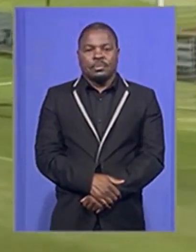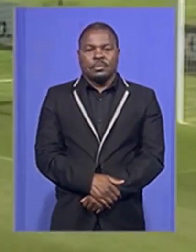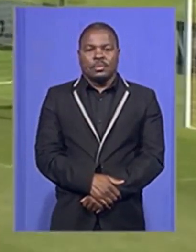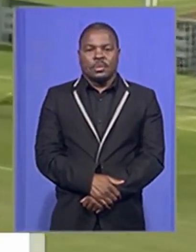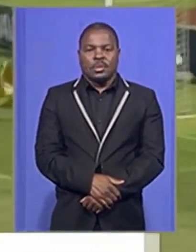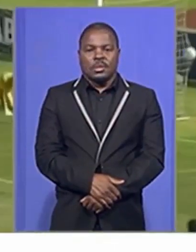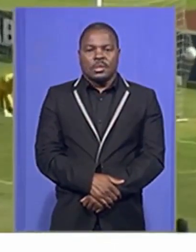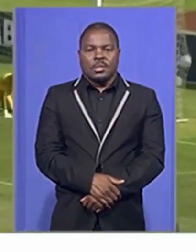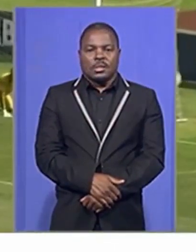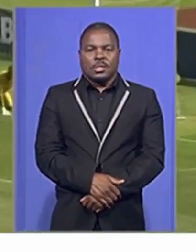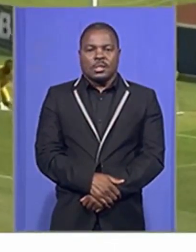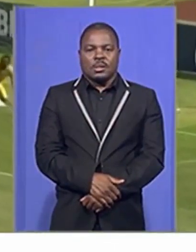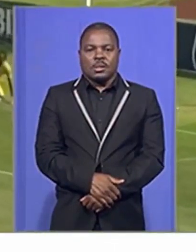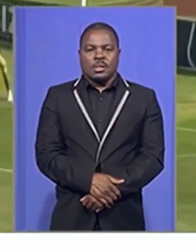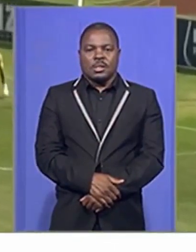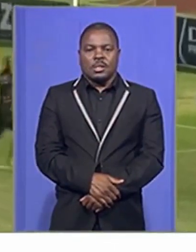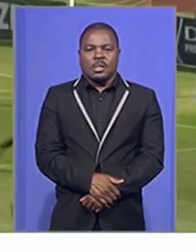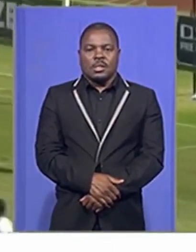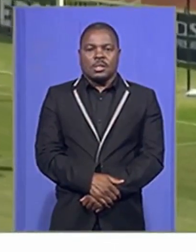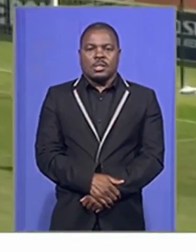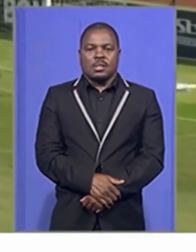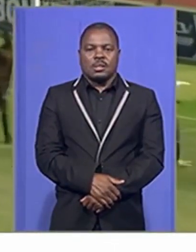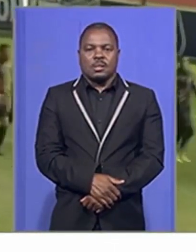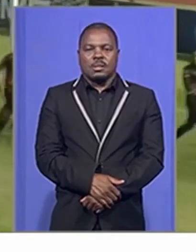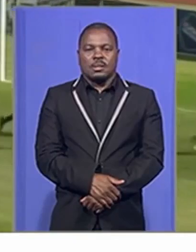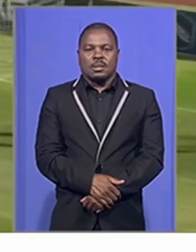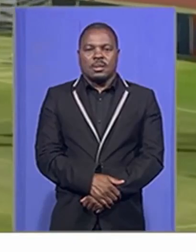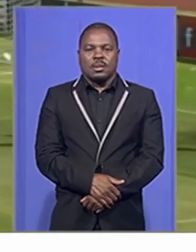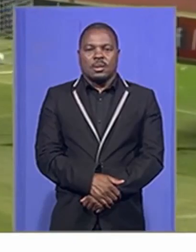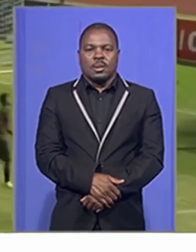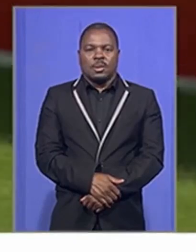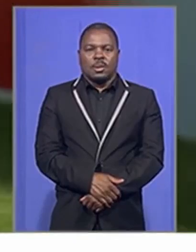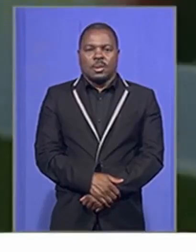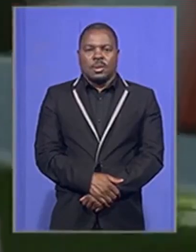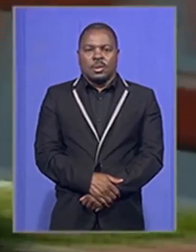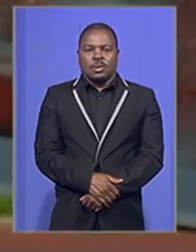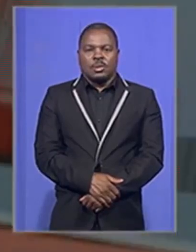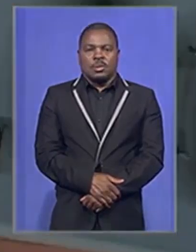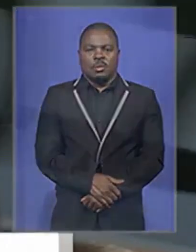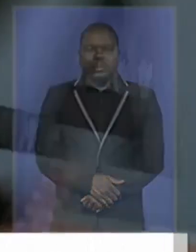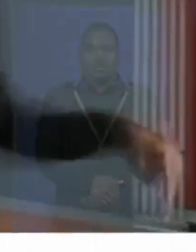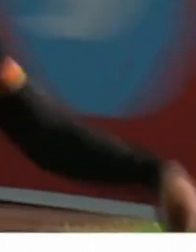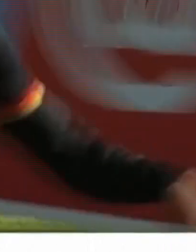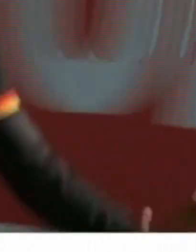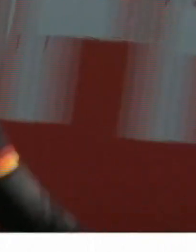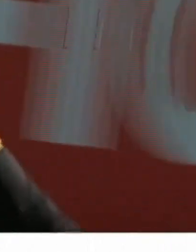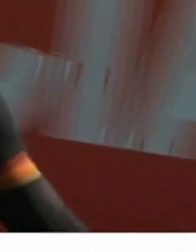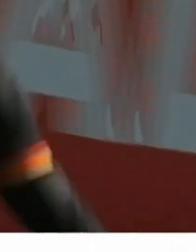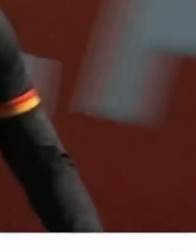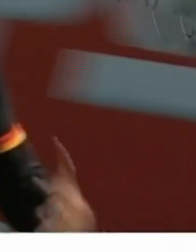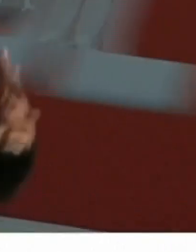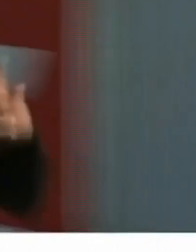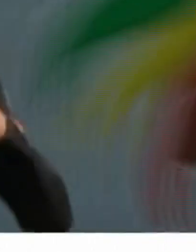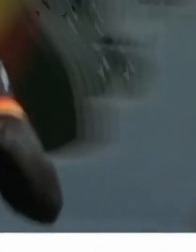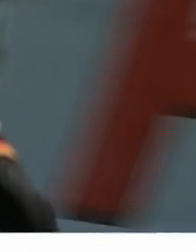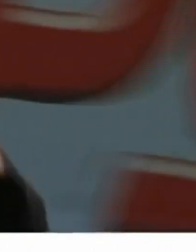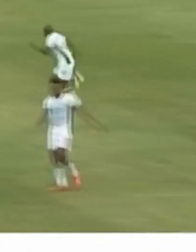Pelembe, that one's gone in, that's beautiful. Not Nascimento this time, but it's a goal nonetheless.